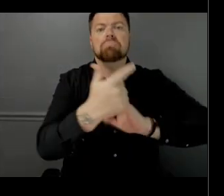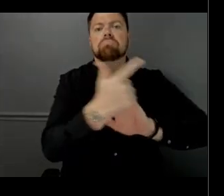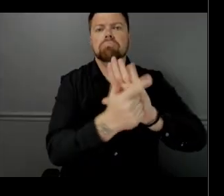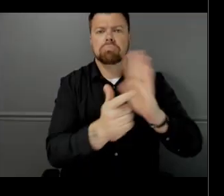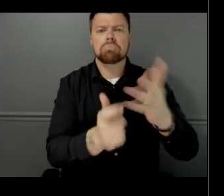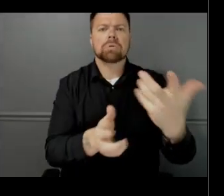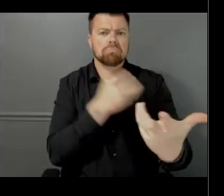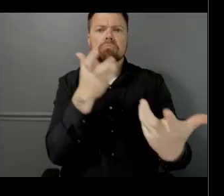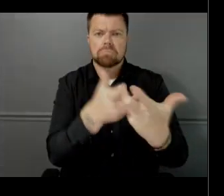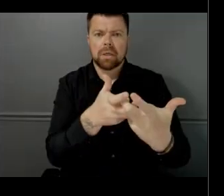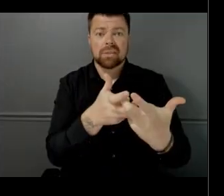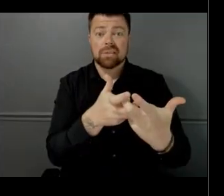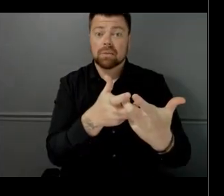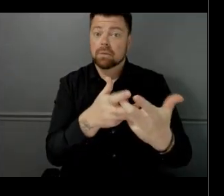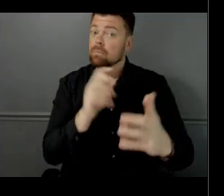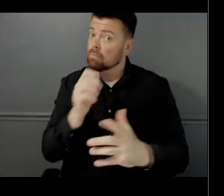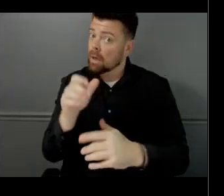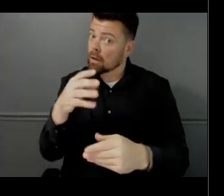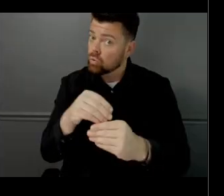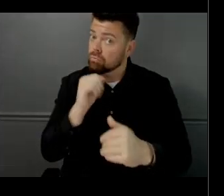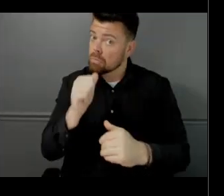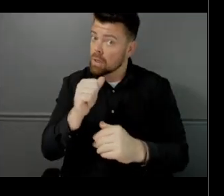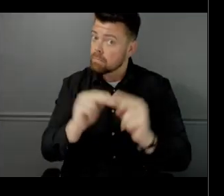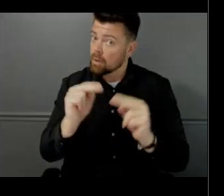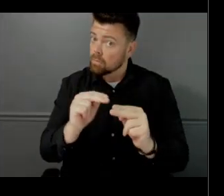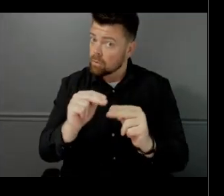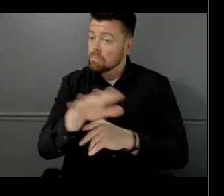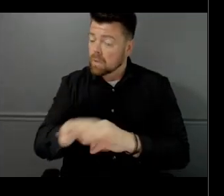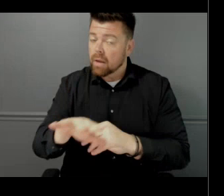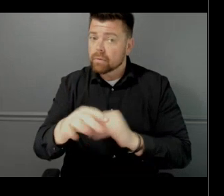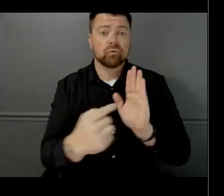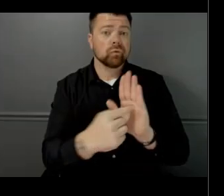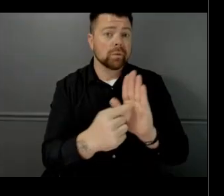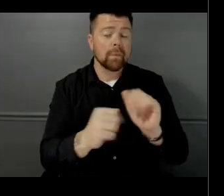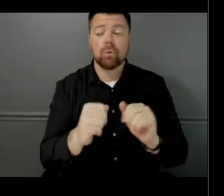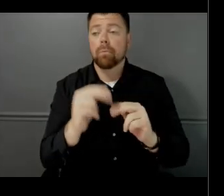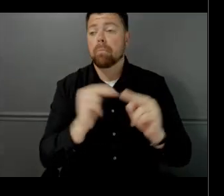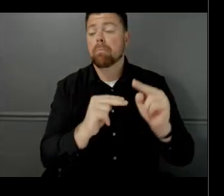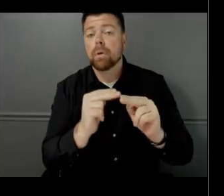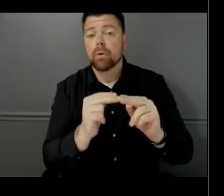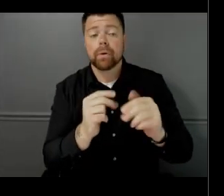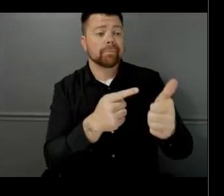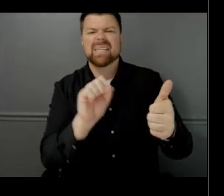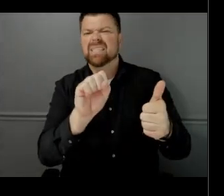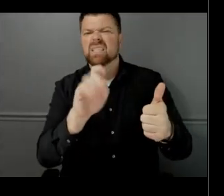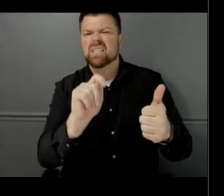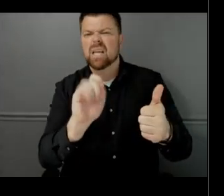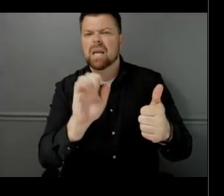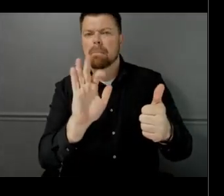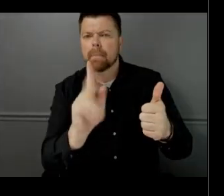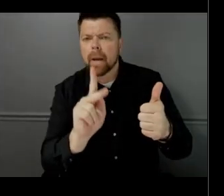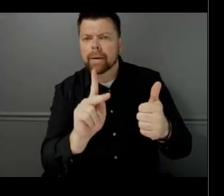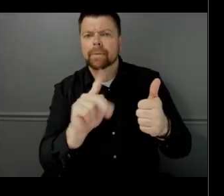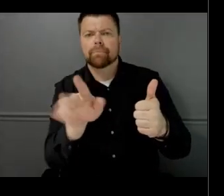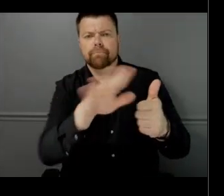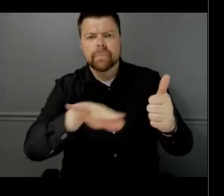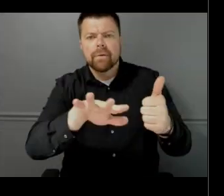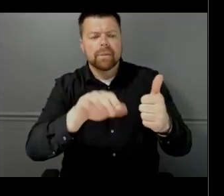that excludes non-buildable areas such as building setback areas,